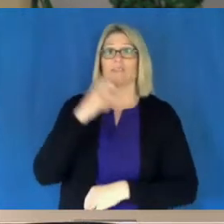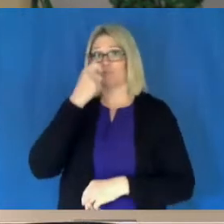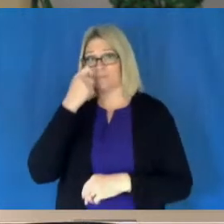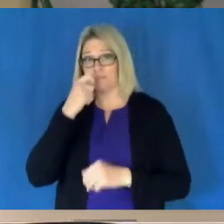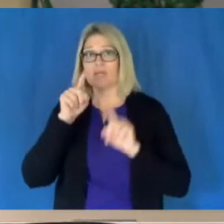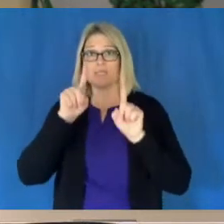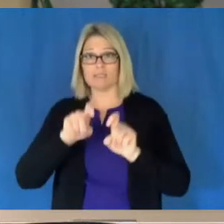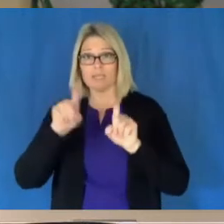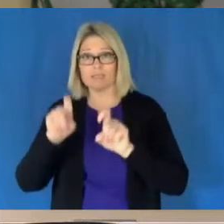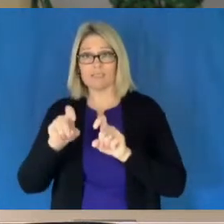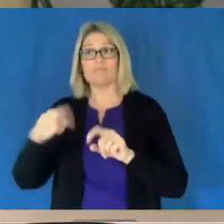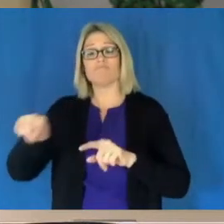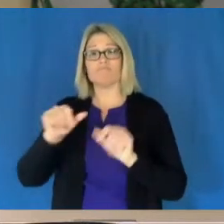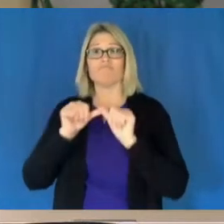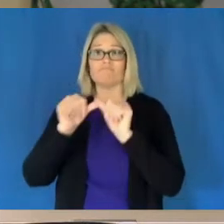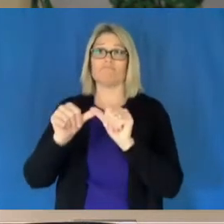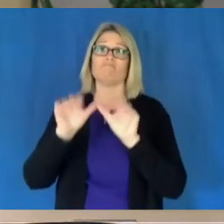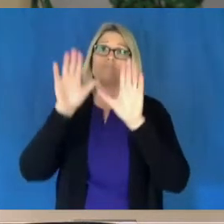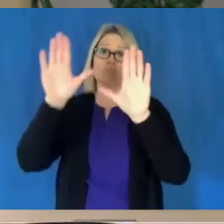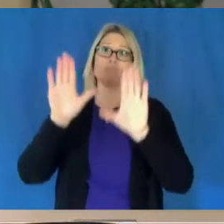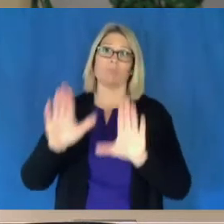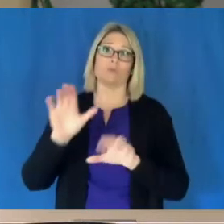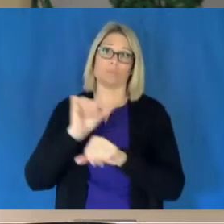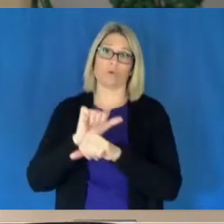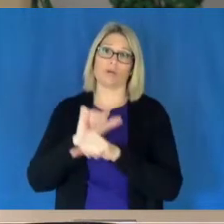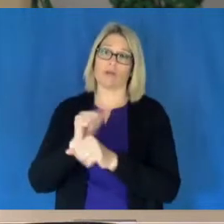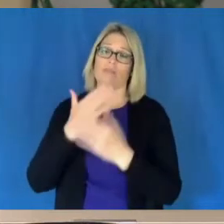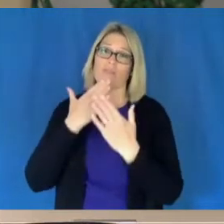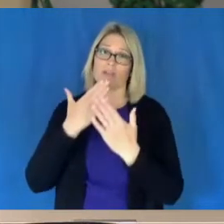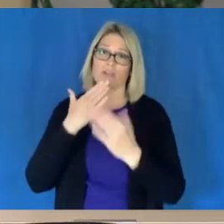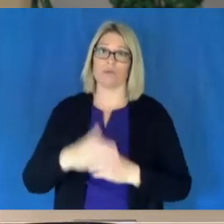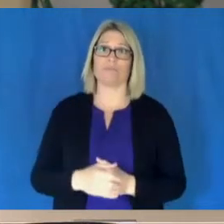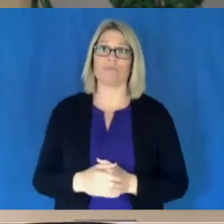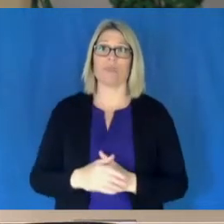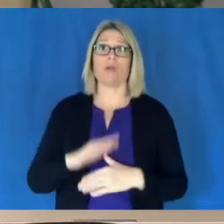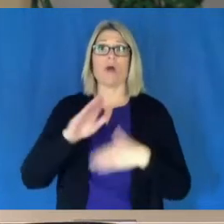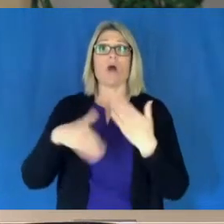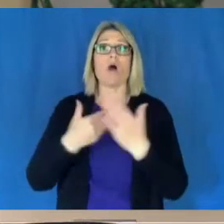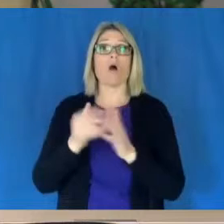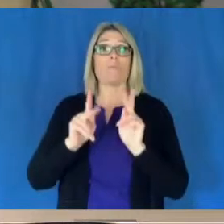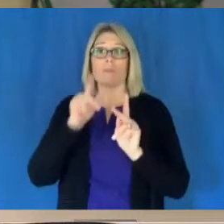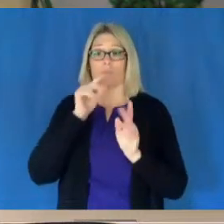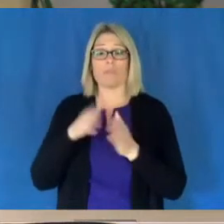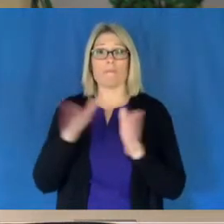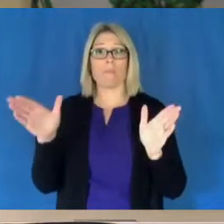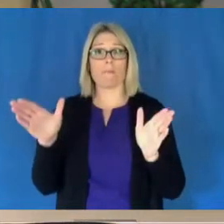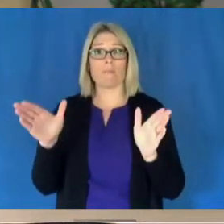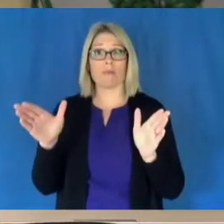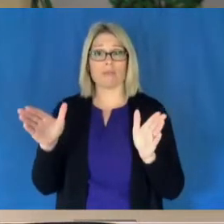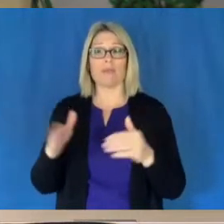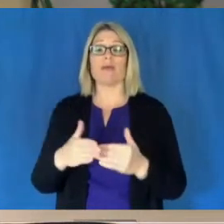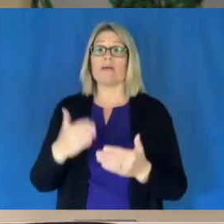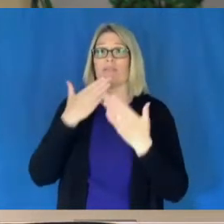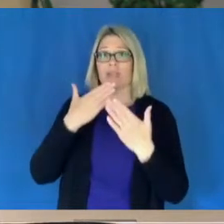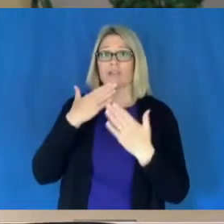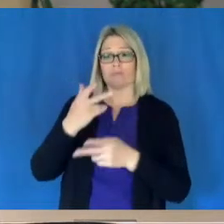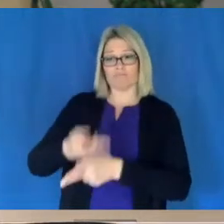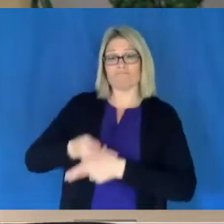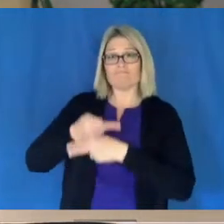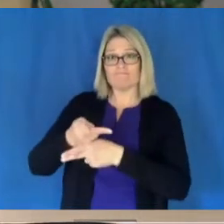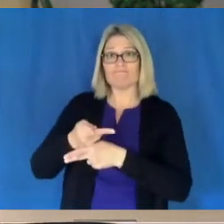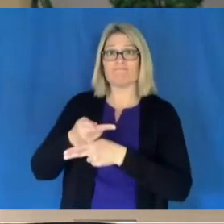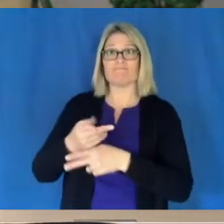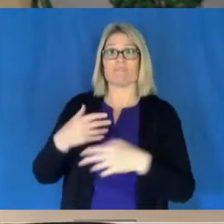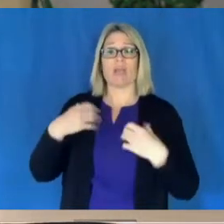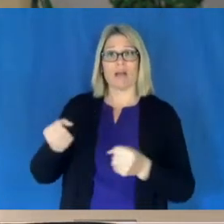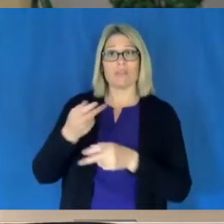who continue to do amazing work. To all members of the public, thank you for keeping our island community and healthcare system safe by